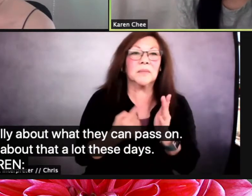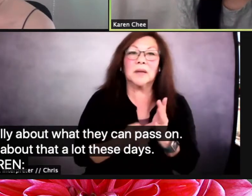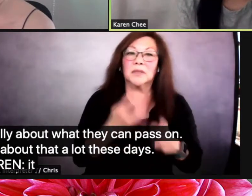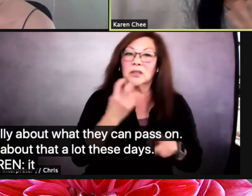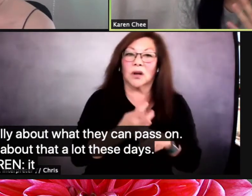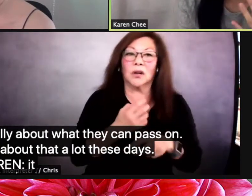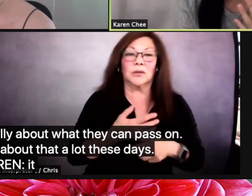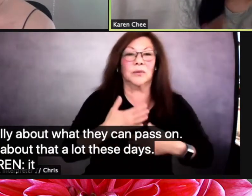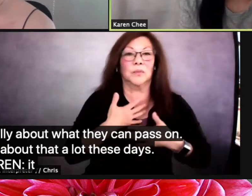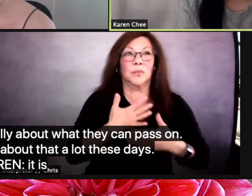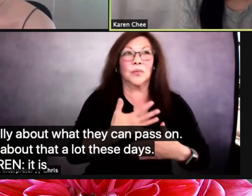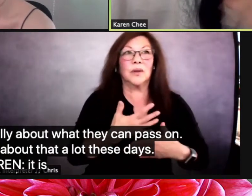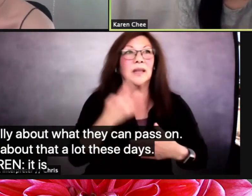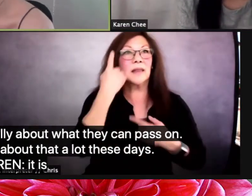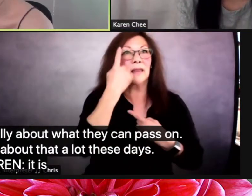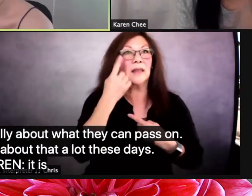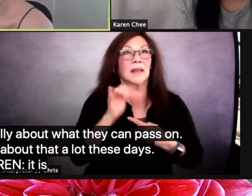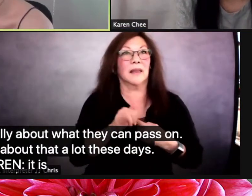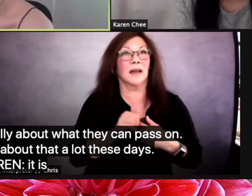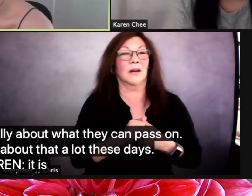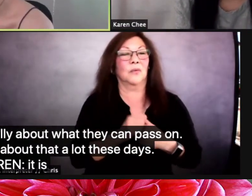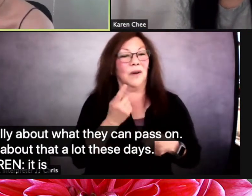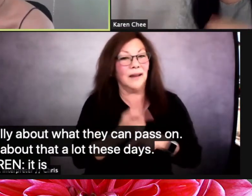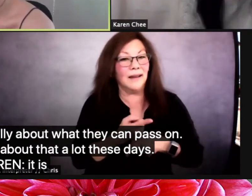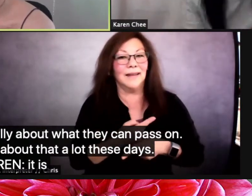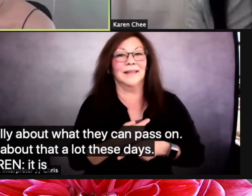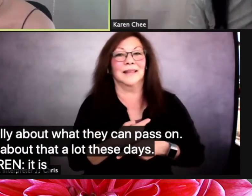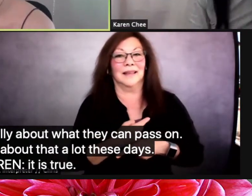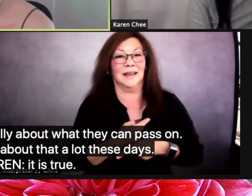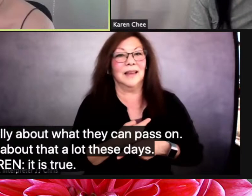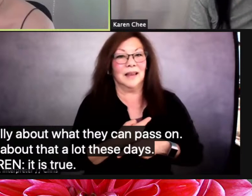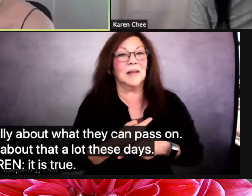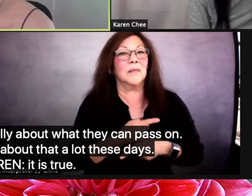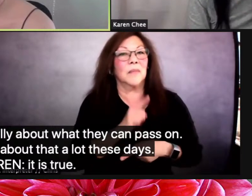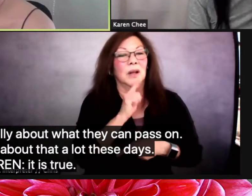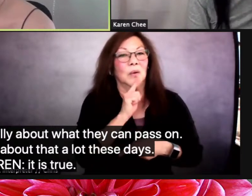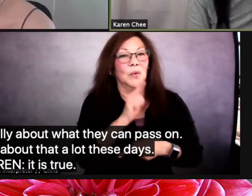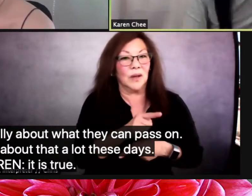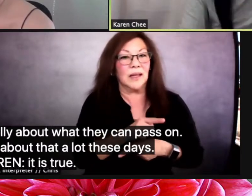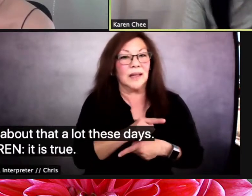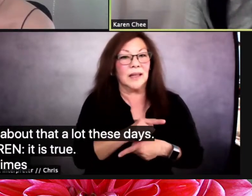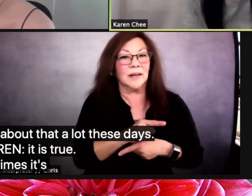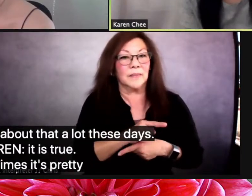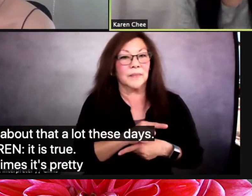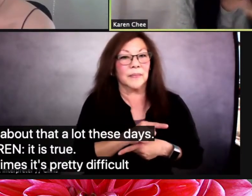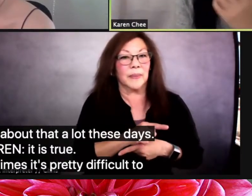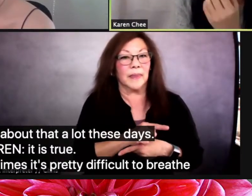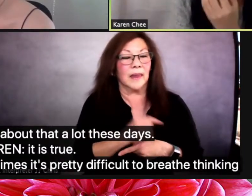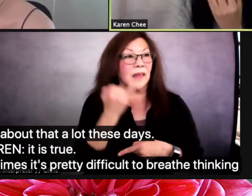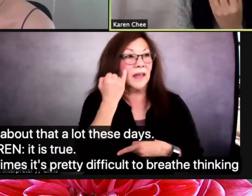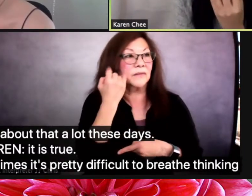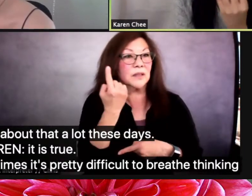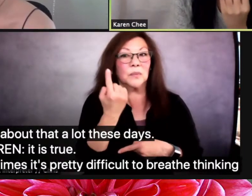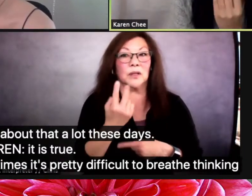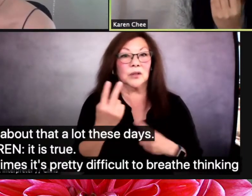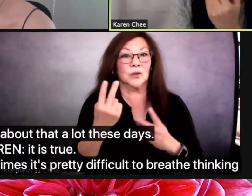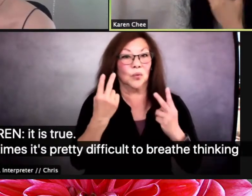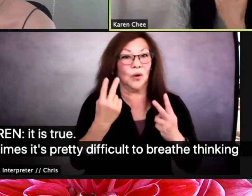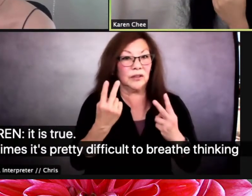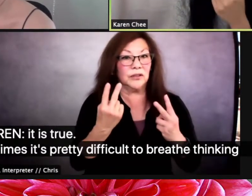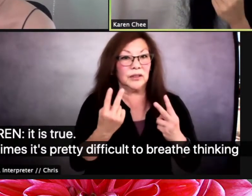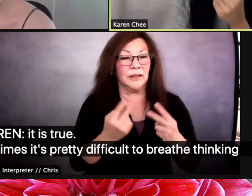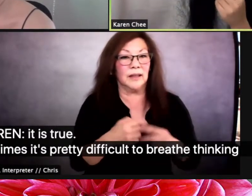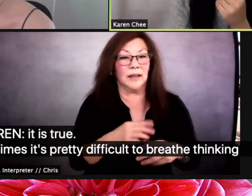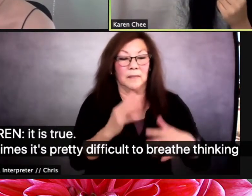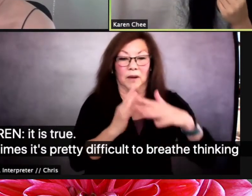to breathe thinking about that, right? It's such a great, but I actually in case there's anybody watching who's also, a kid of immigrants, I